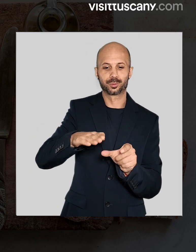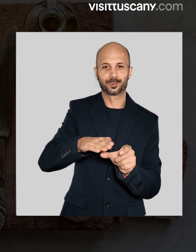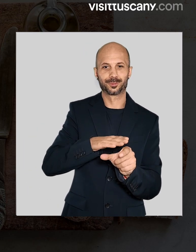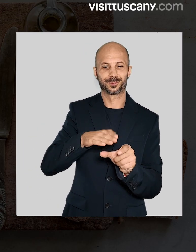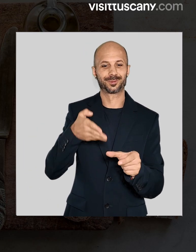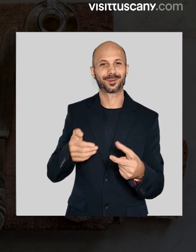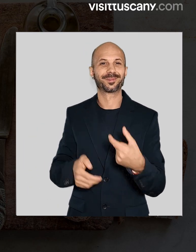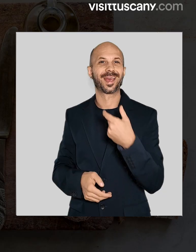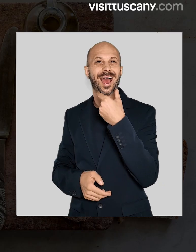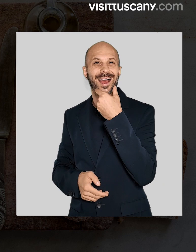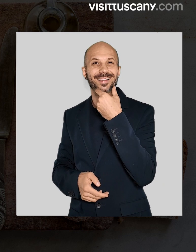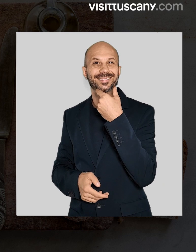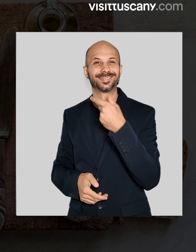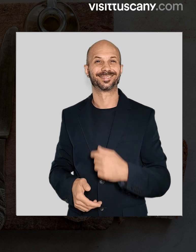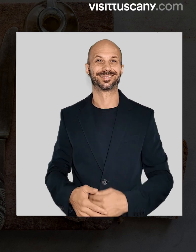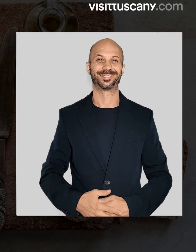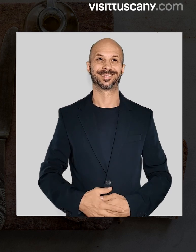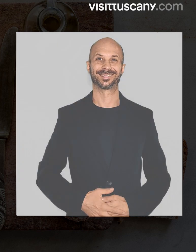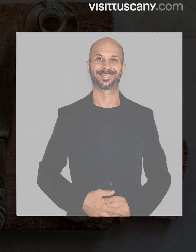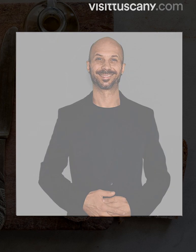Serve with bread.